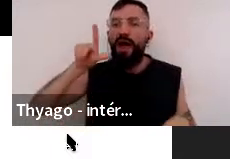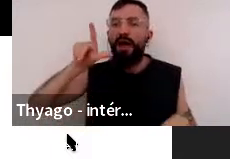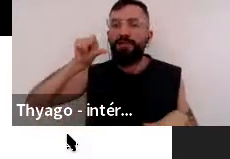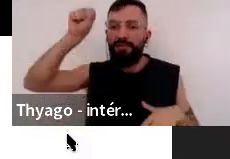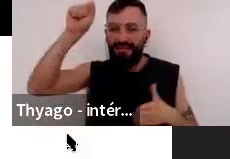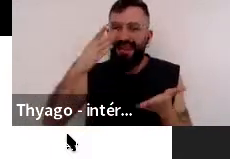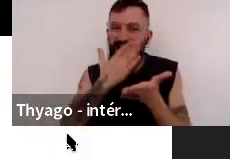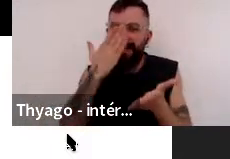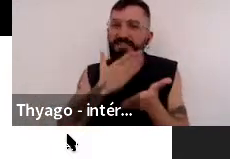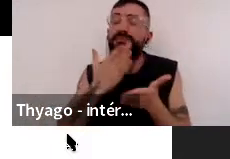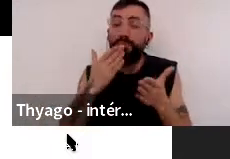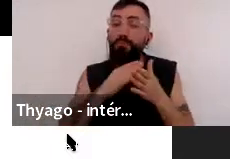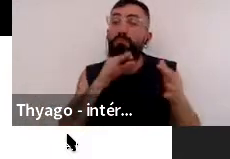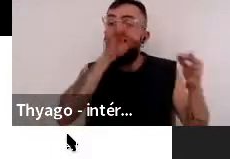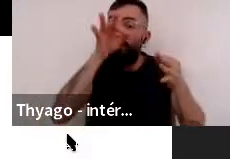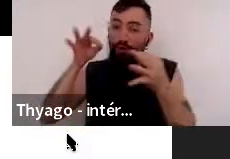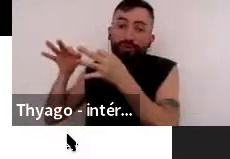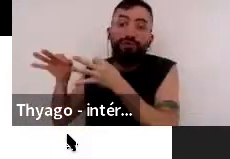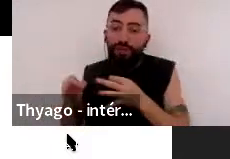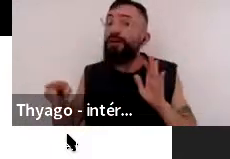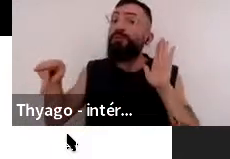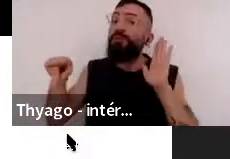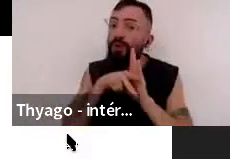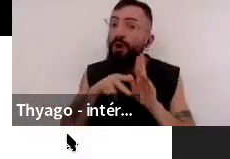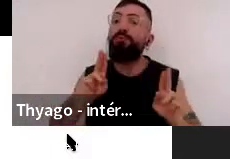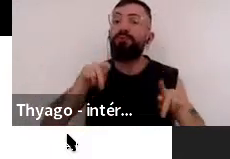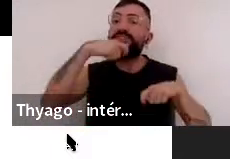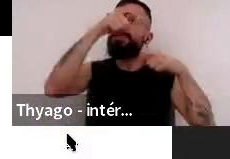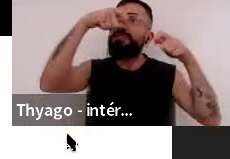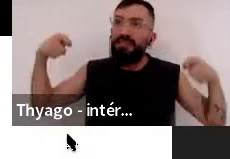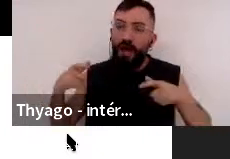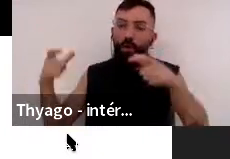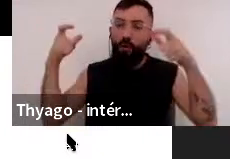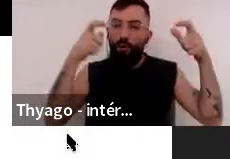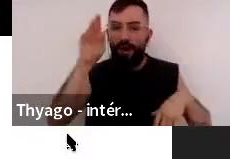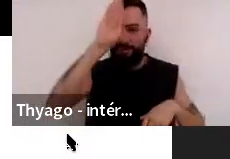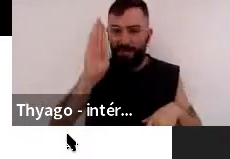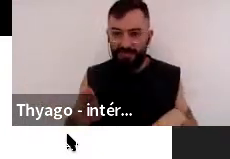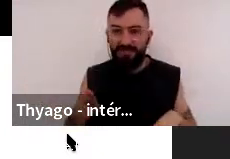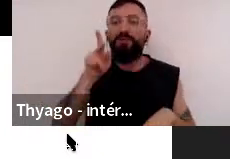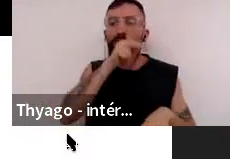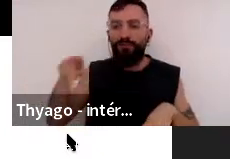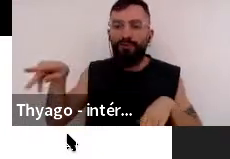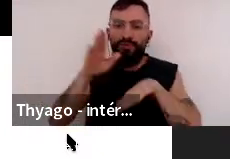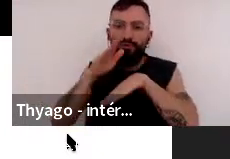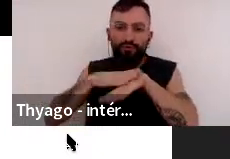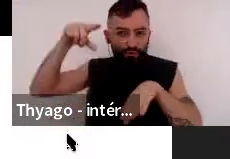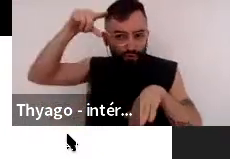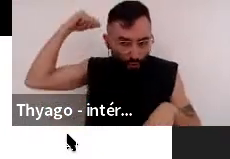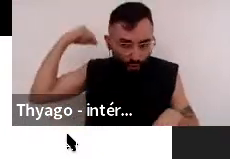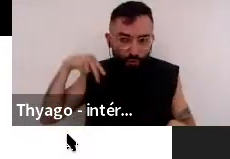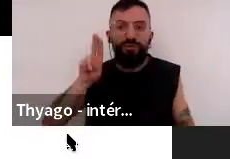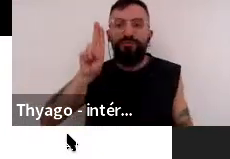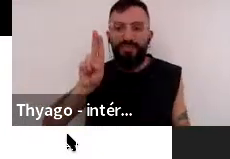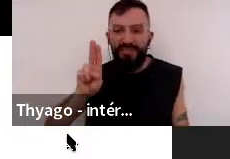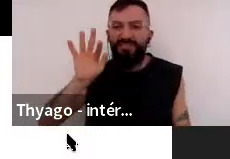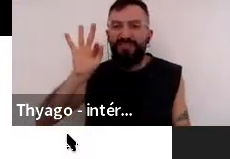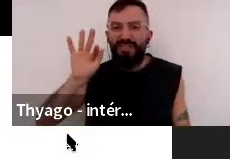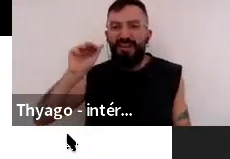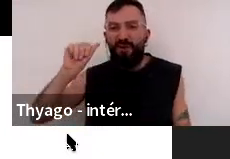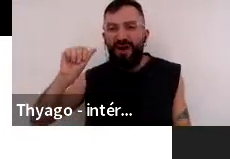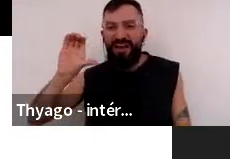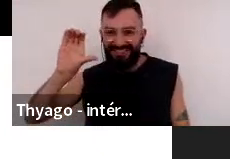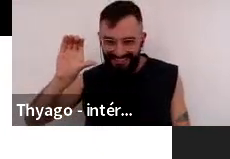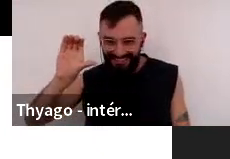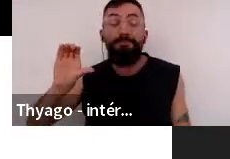been developed by a colleague, Professor Alexandre Souza from the Federal University of Acre. Okay, so let's